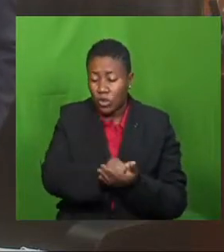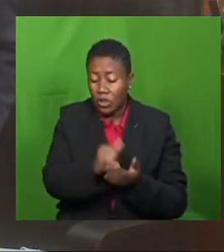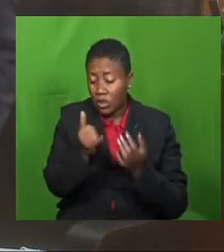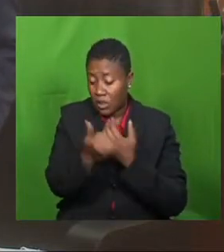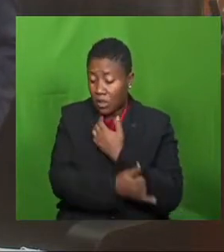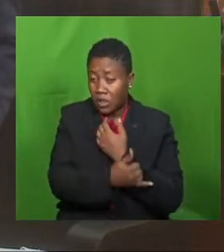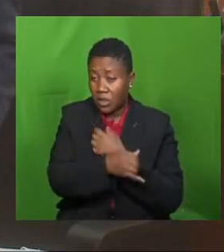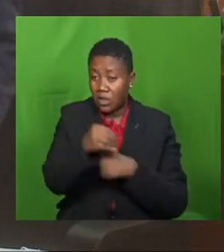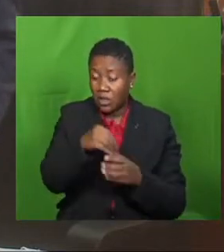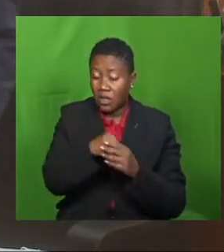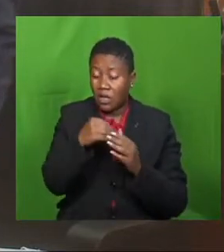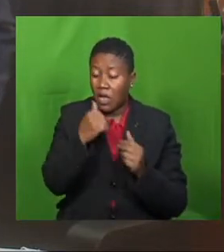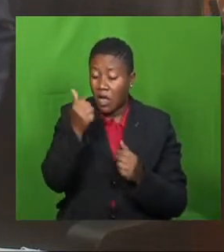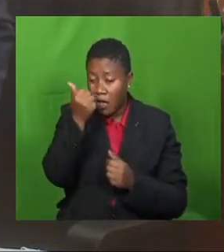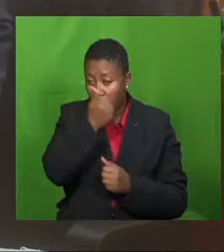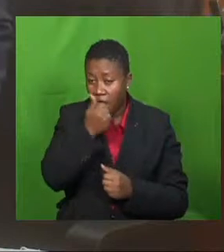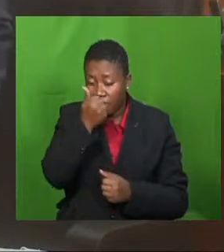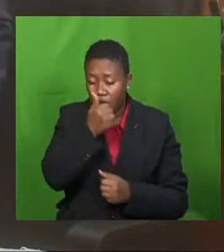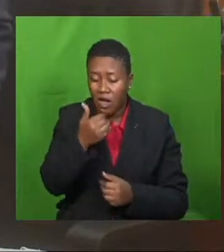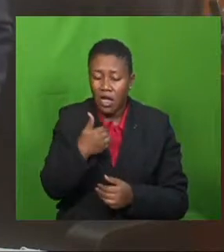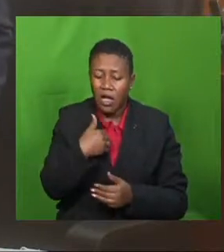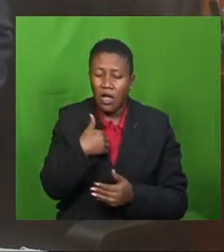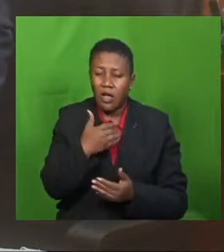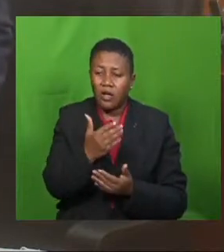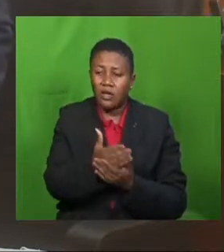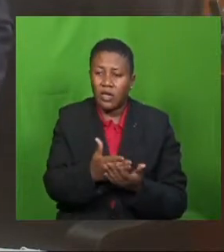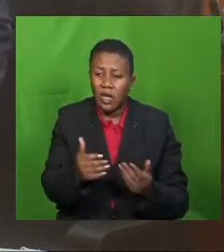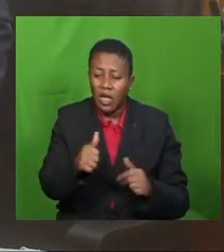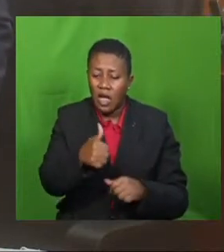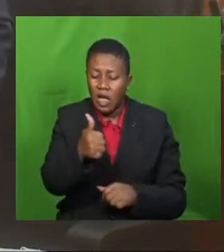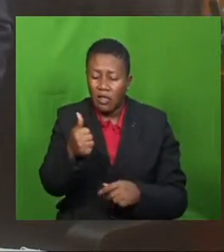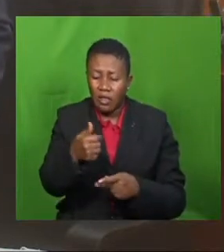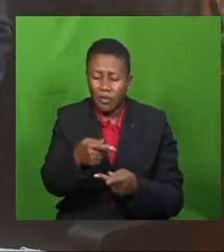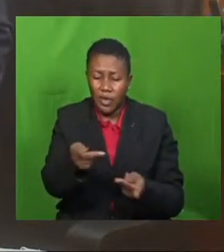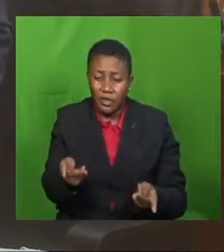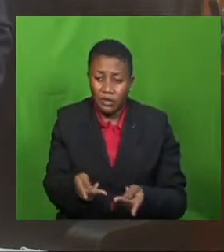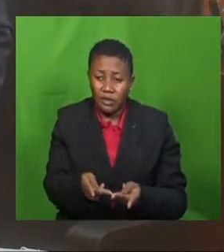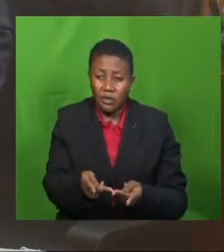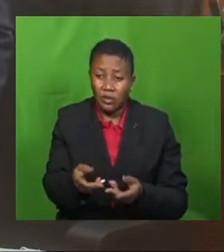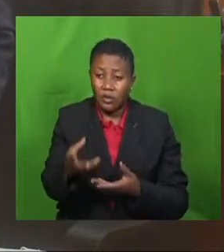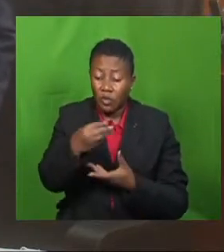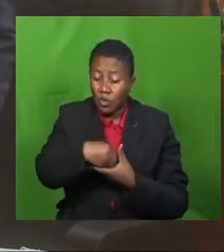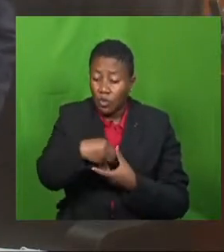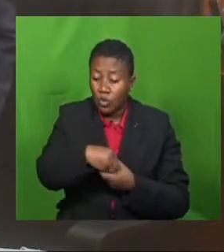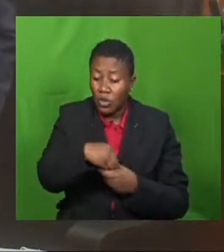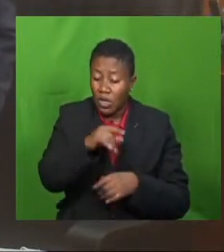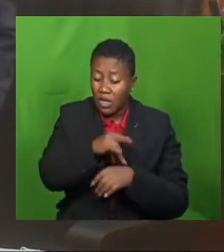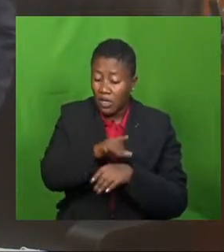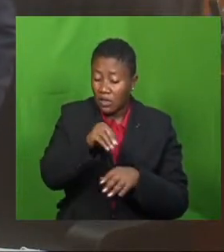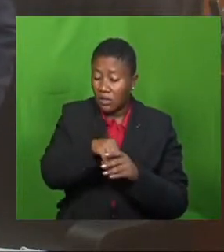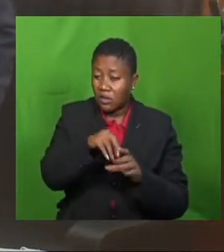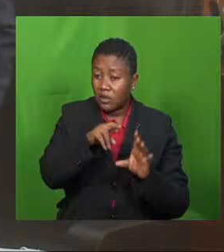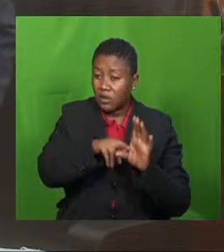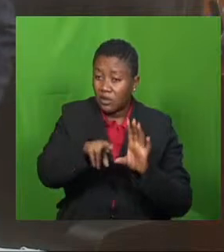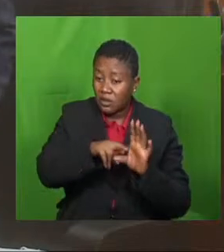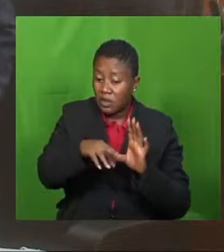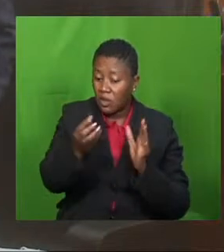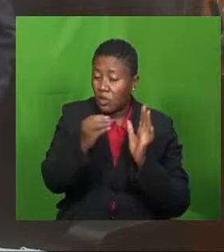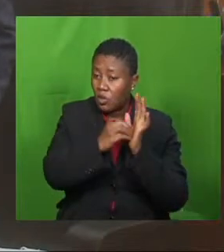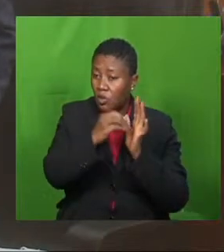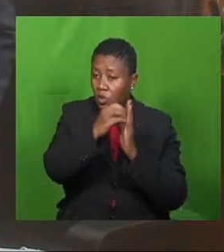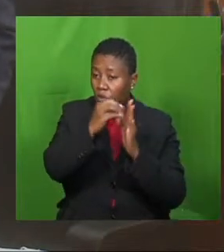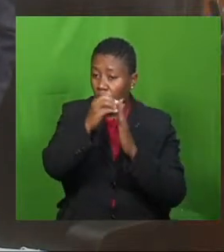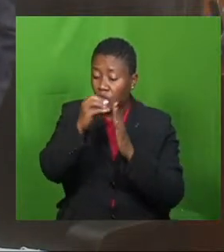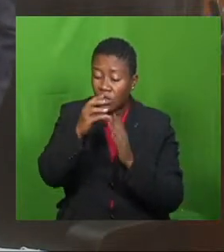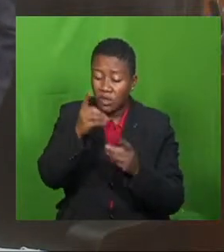their composite states and regions, provinces and all, including areas within the regions and districts, are